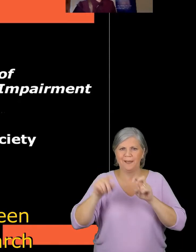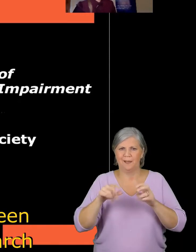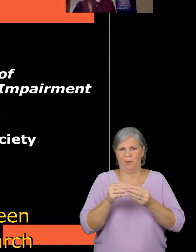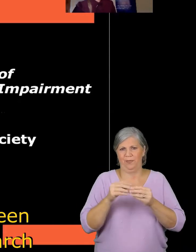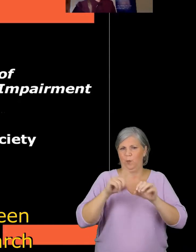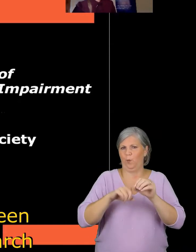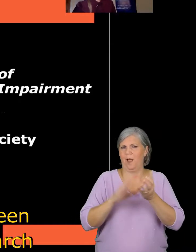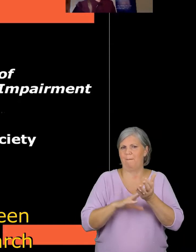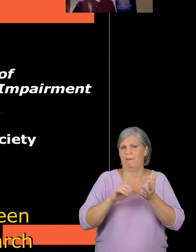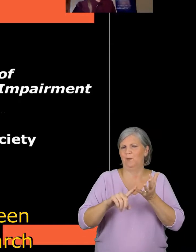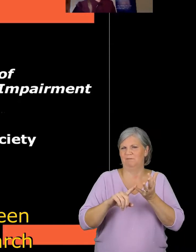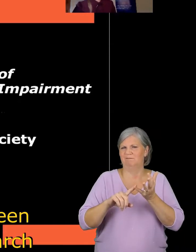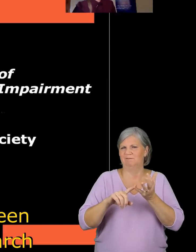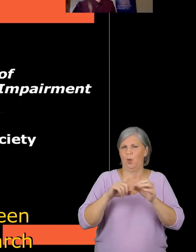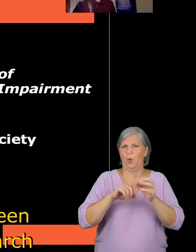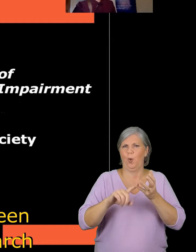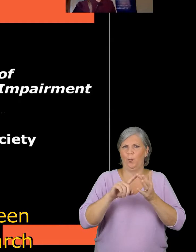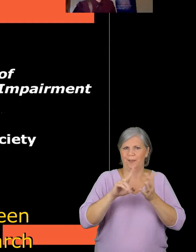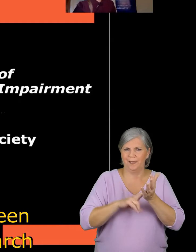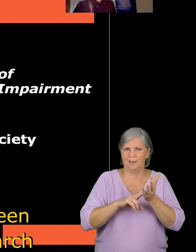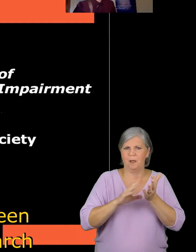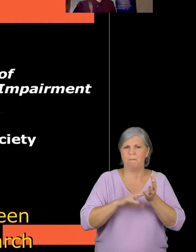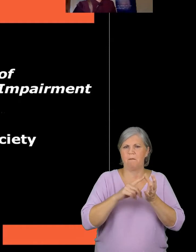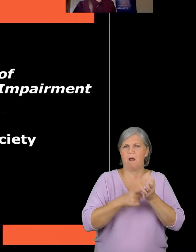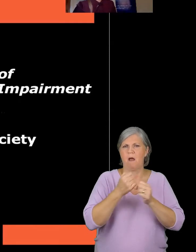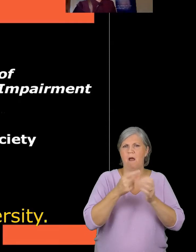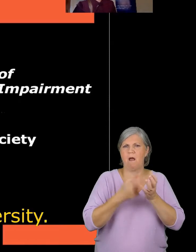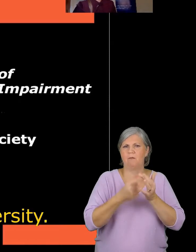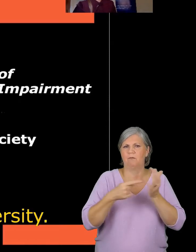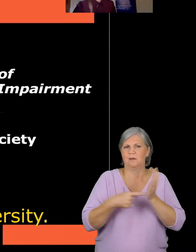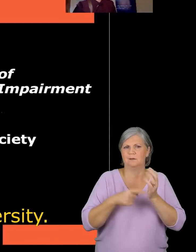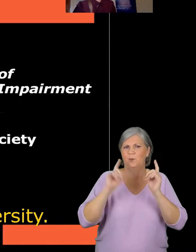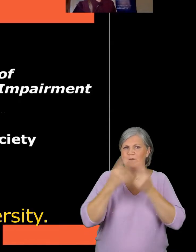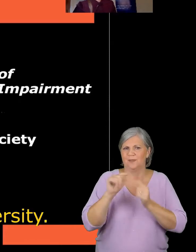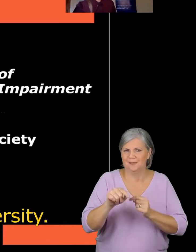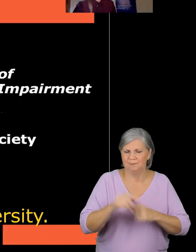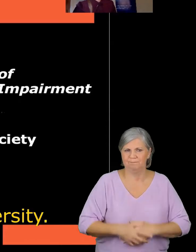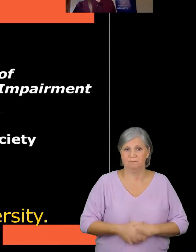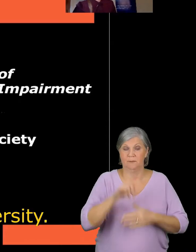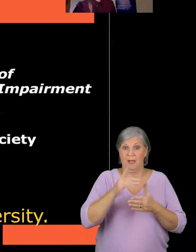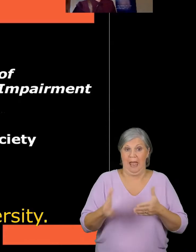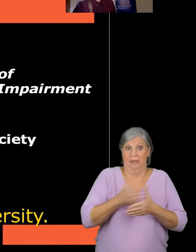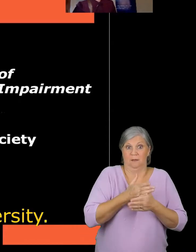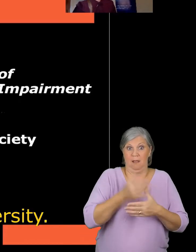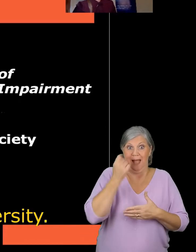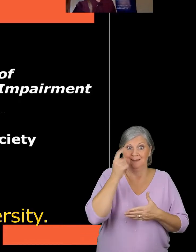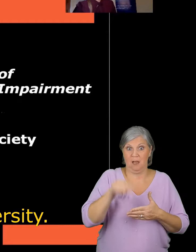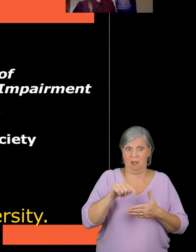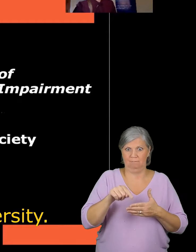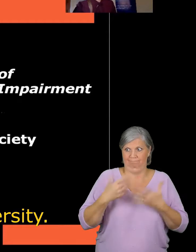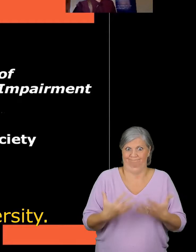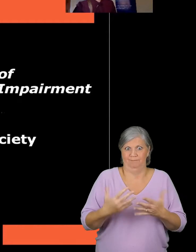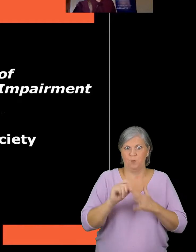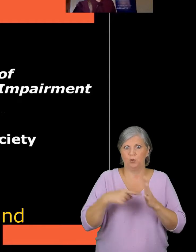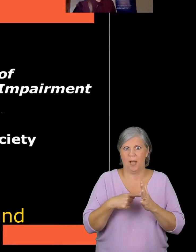evidence base and had been discussing ideas with research with Queen Margaret University. The initial